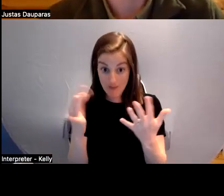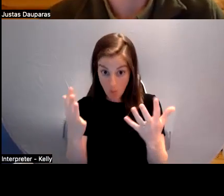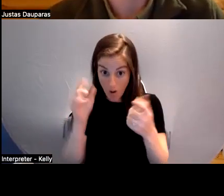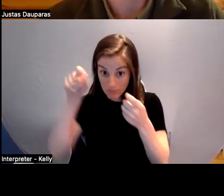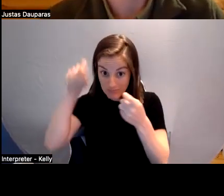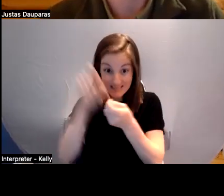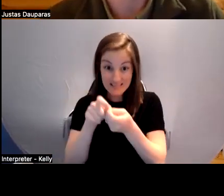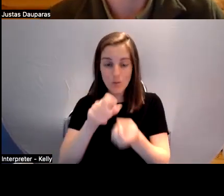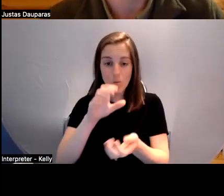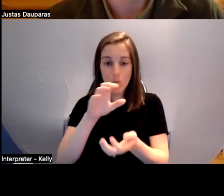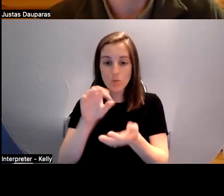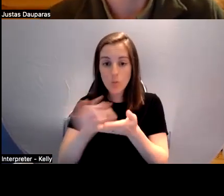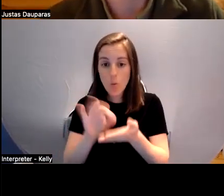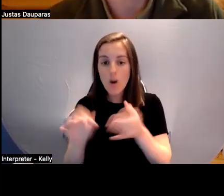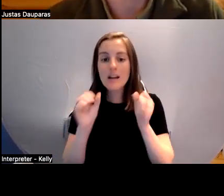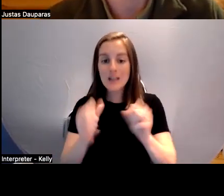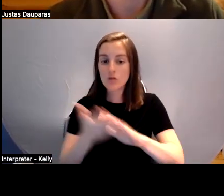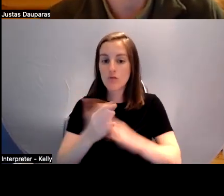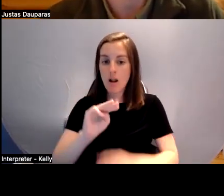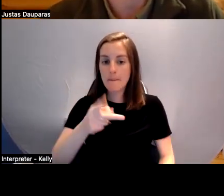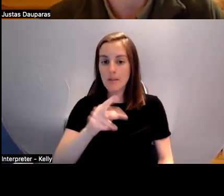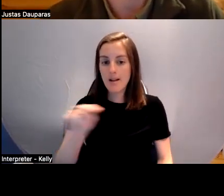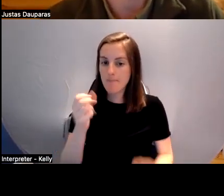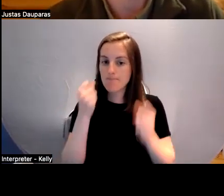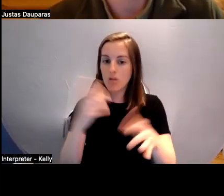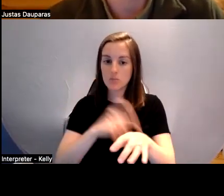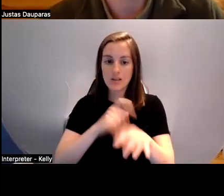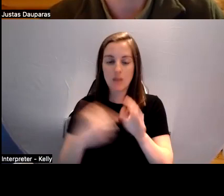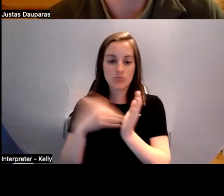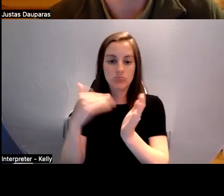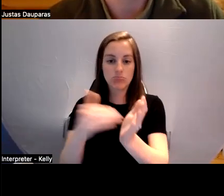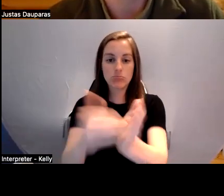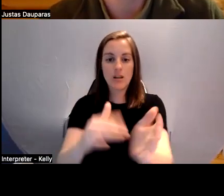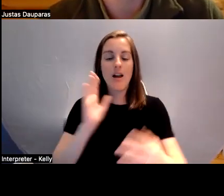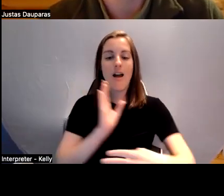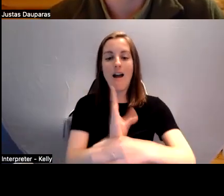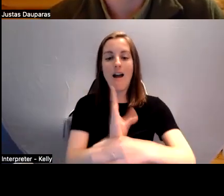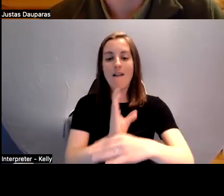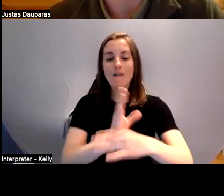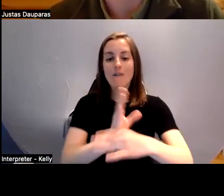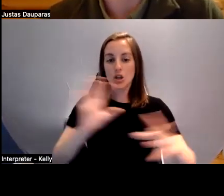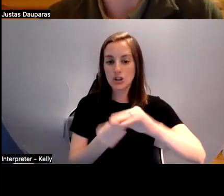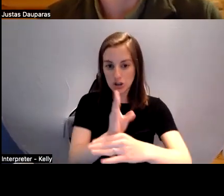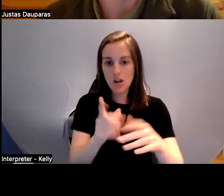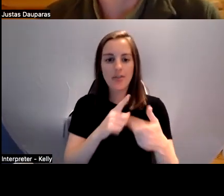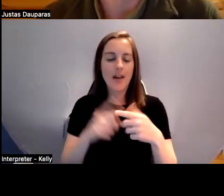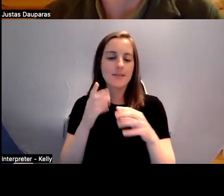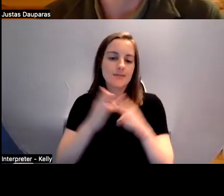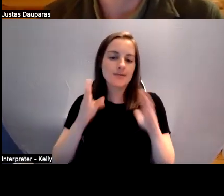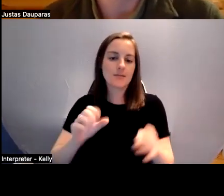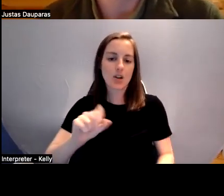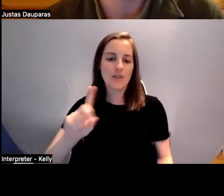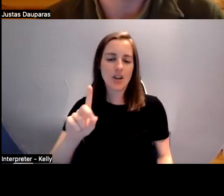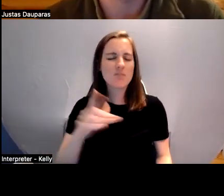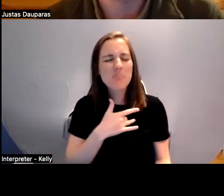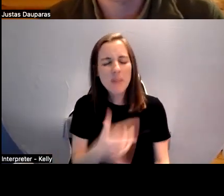can run MPNN multiple times and get an average and standard deviation to see what is the score. Usually the standard deviation